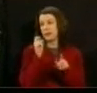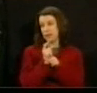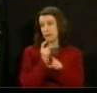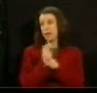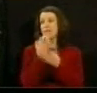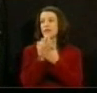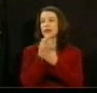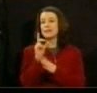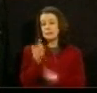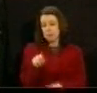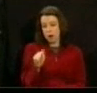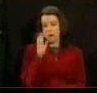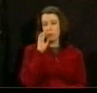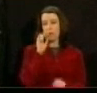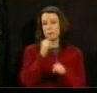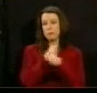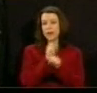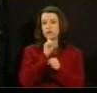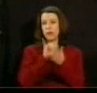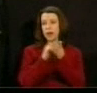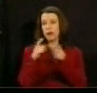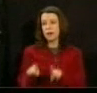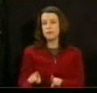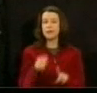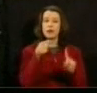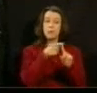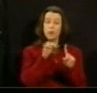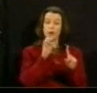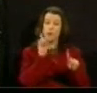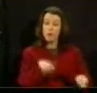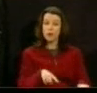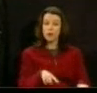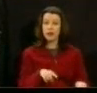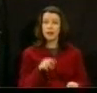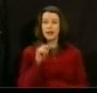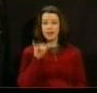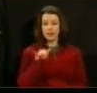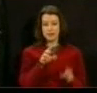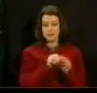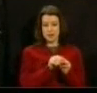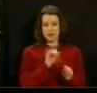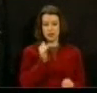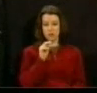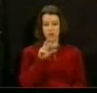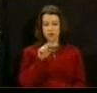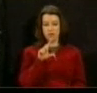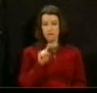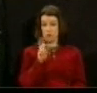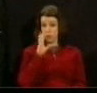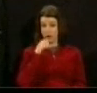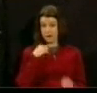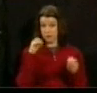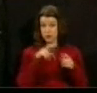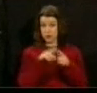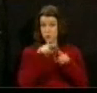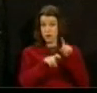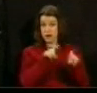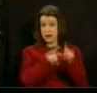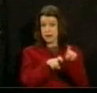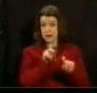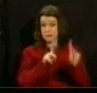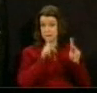we're working with them to make sure that's done. Point of order. At this meeting on the 31st, will there be an opportunity to ask any of